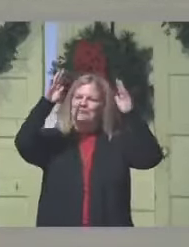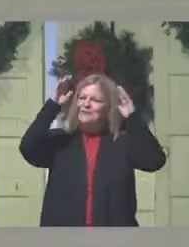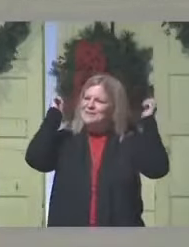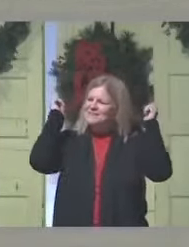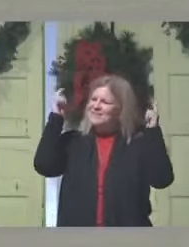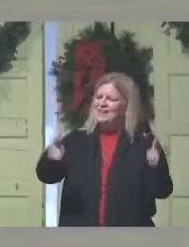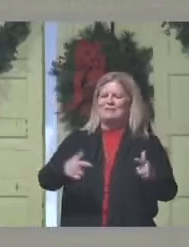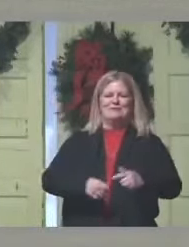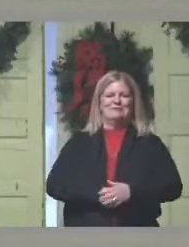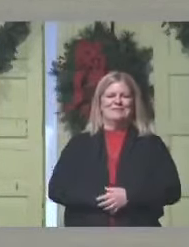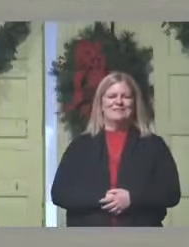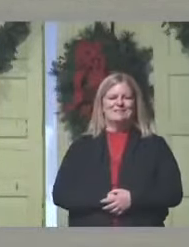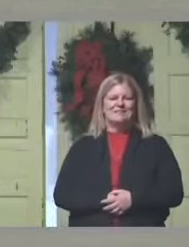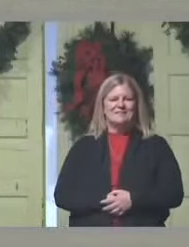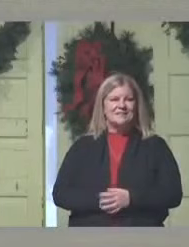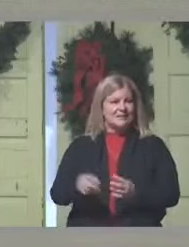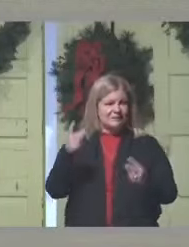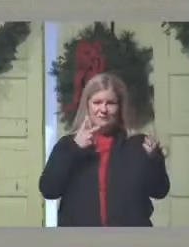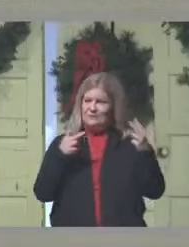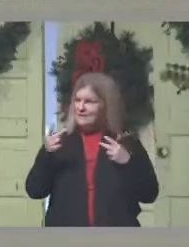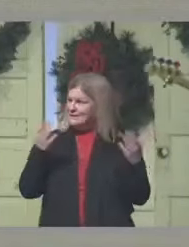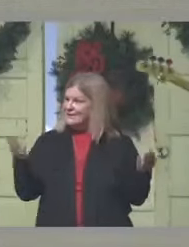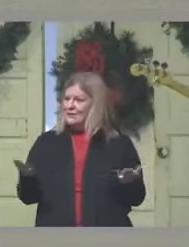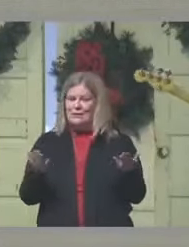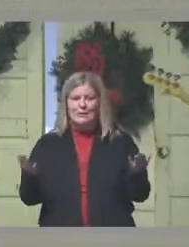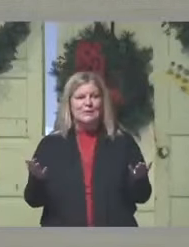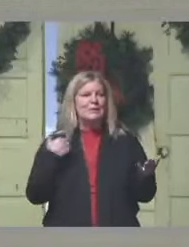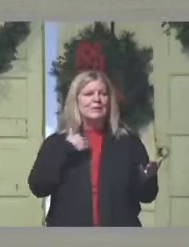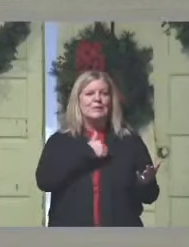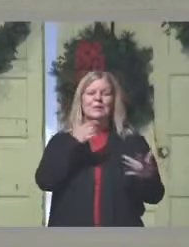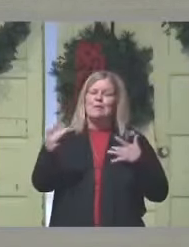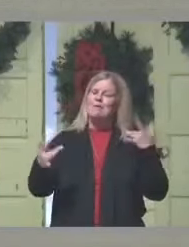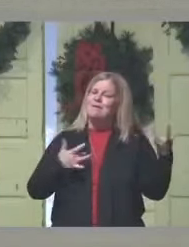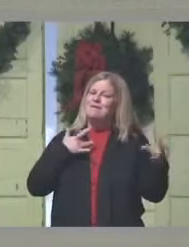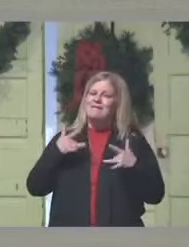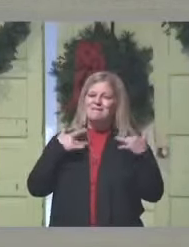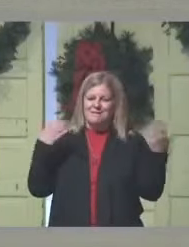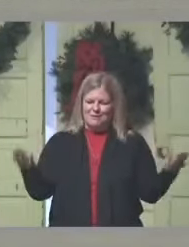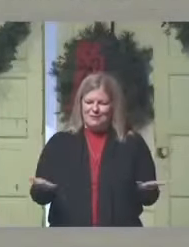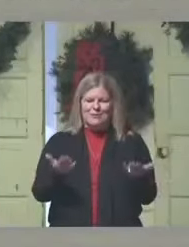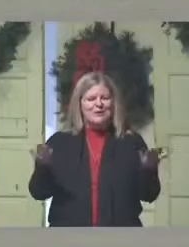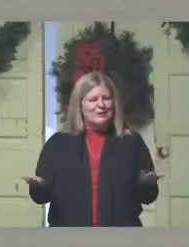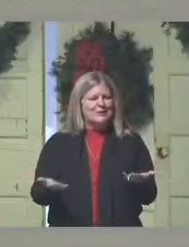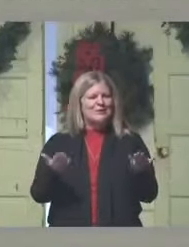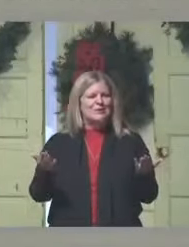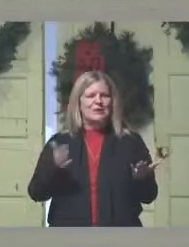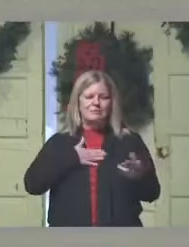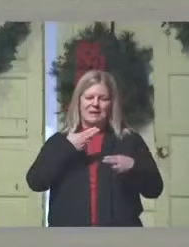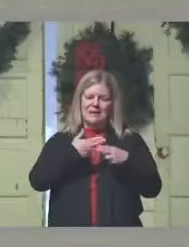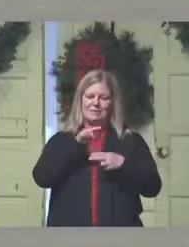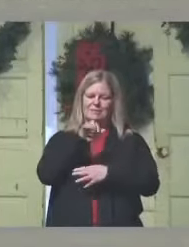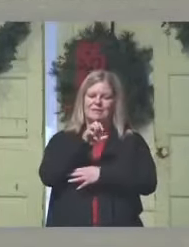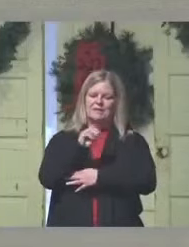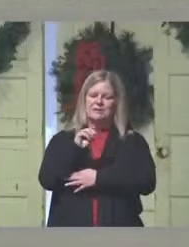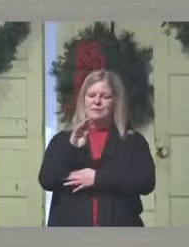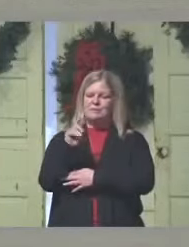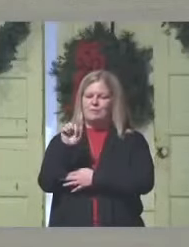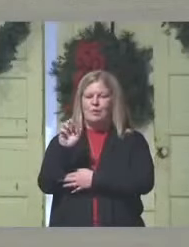everyone visiting with us today. We are so glad that you're with us. My name is Jim